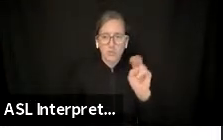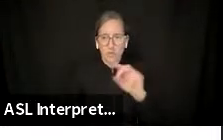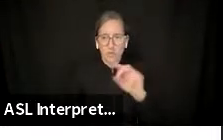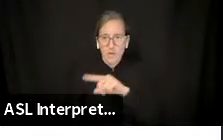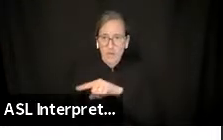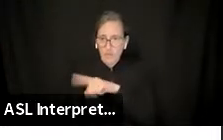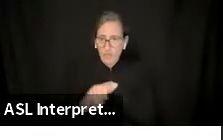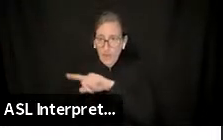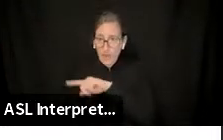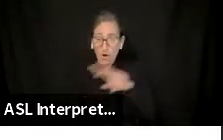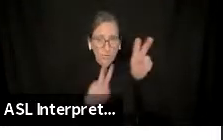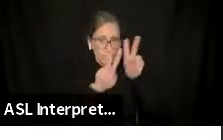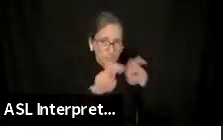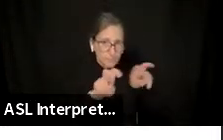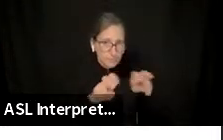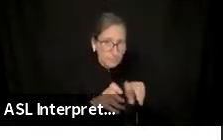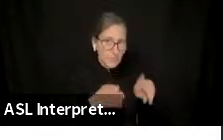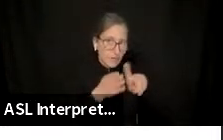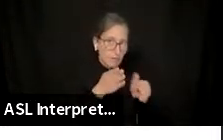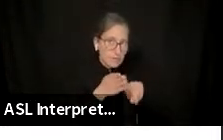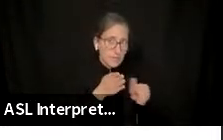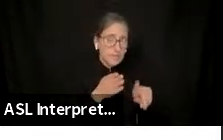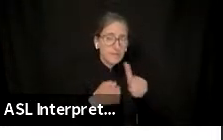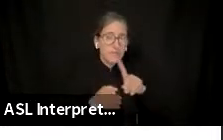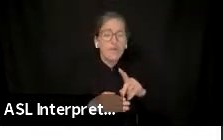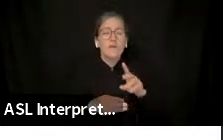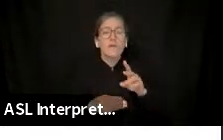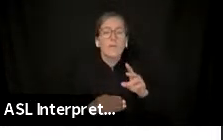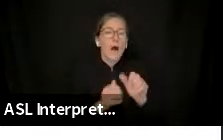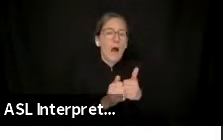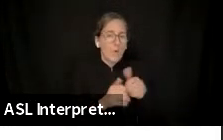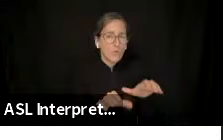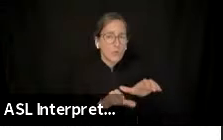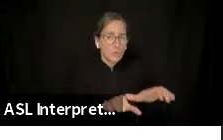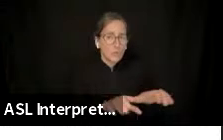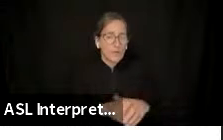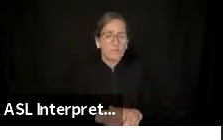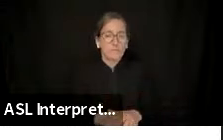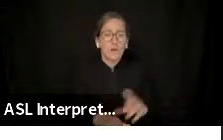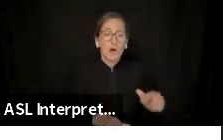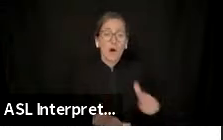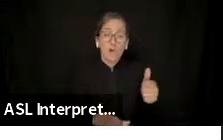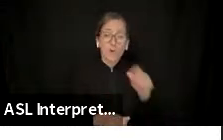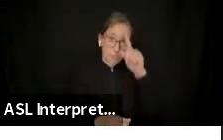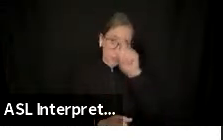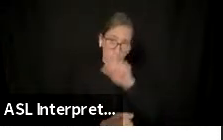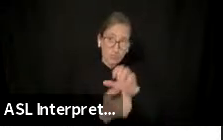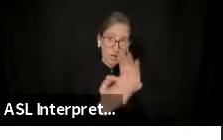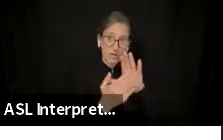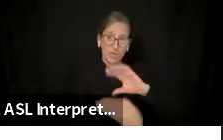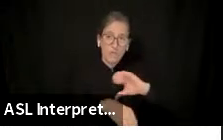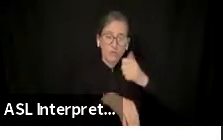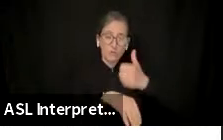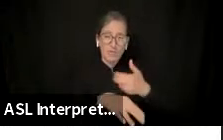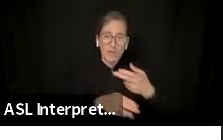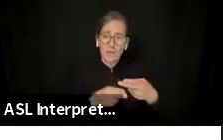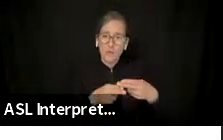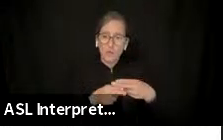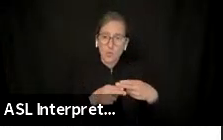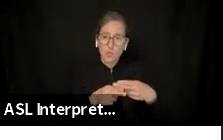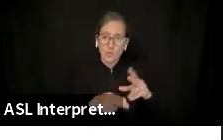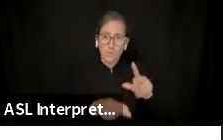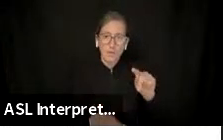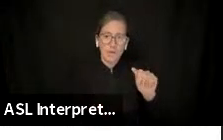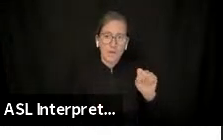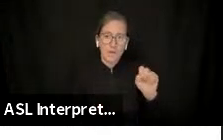part of the strategy was to create a short-term task force or committee to really assist in identifying the